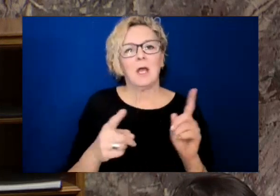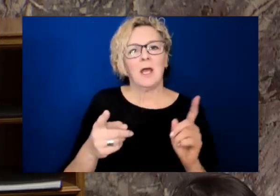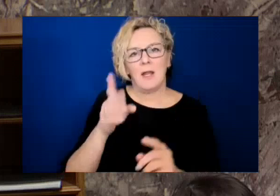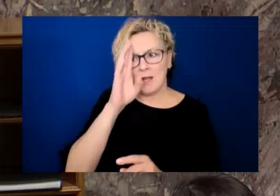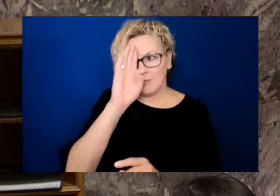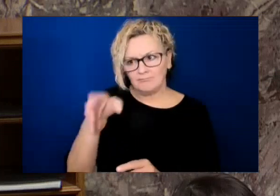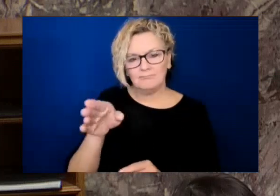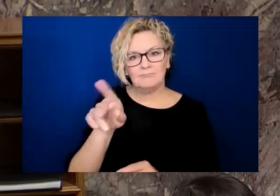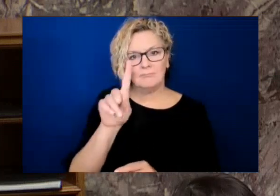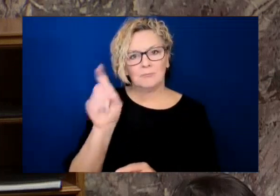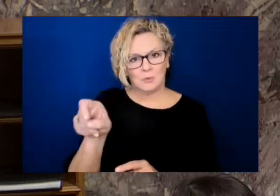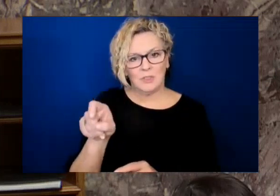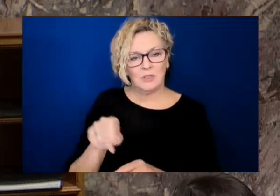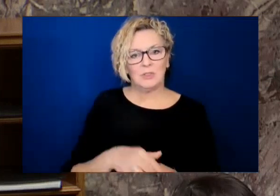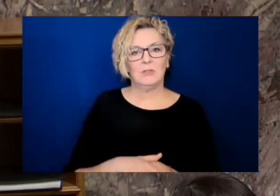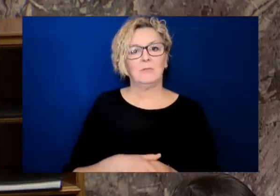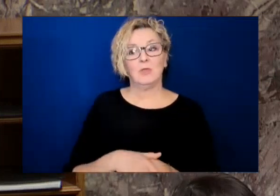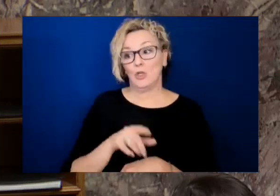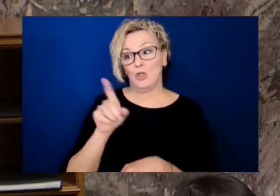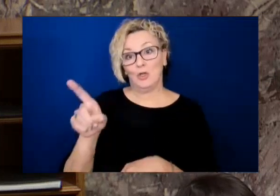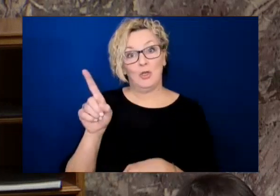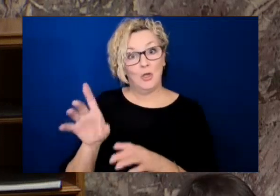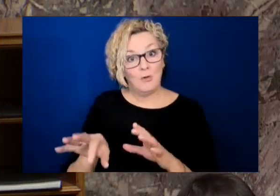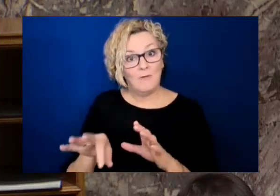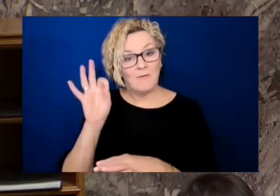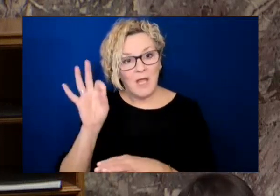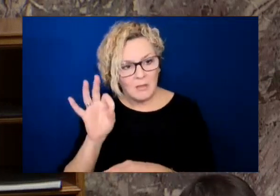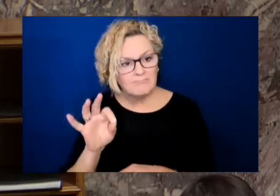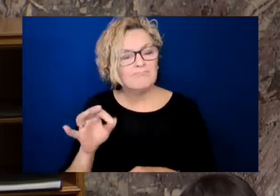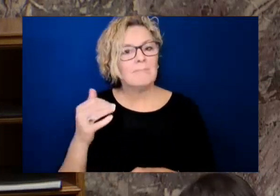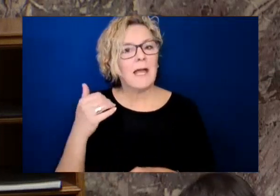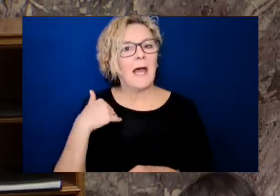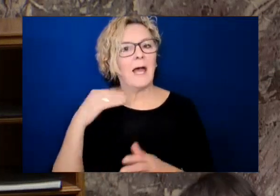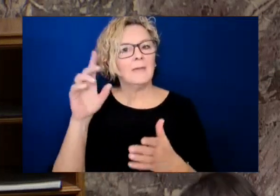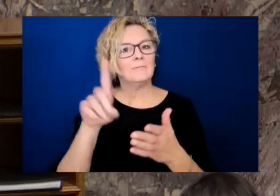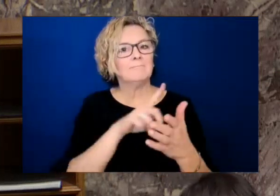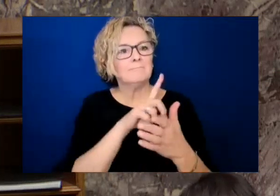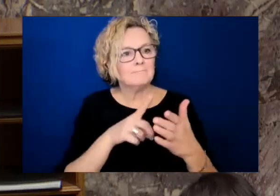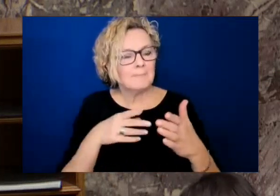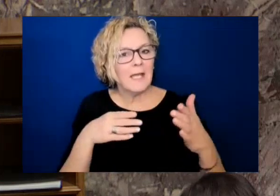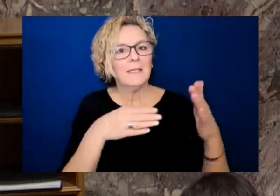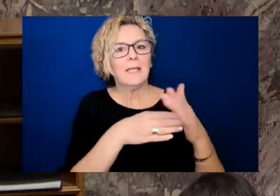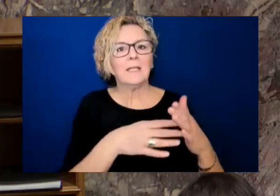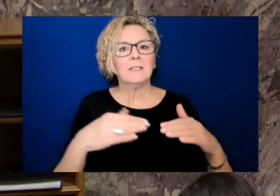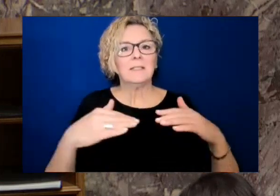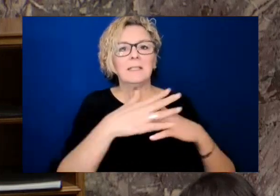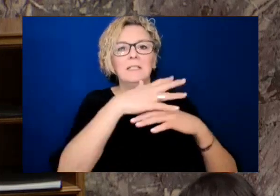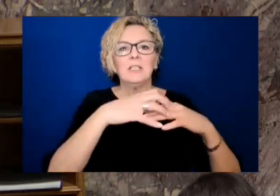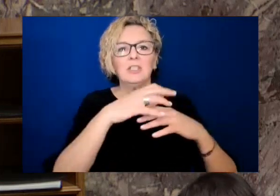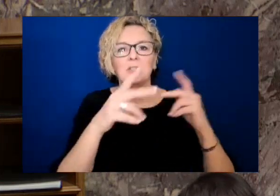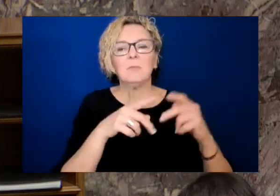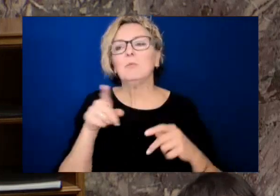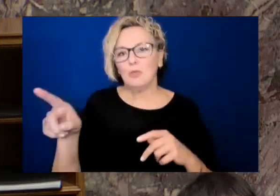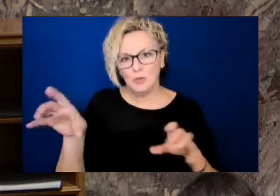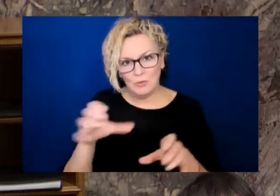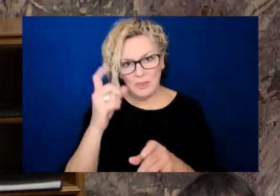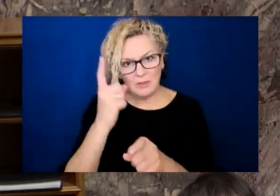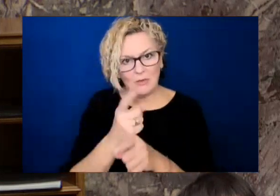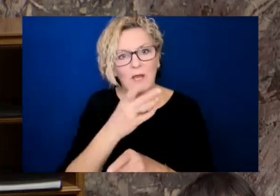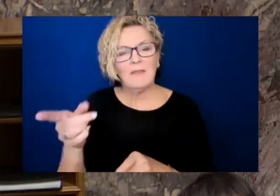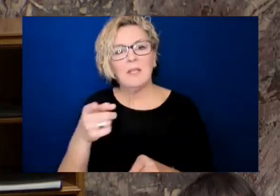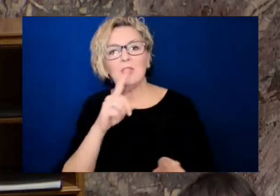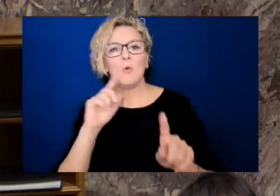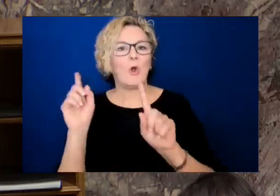systemic discrimination against Indigenous peoples in the healthcare system. You ordered a full independent inquiry. We now